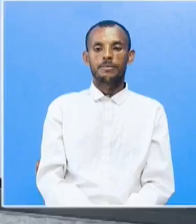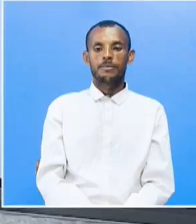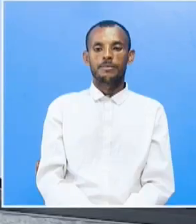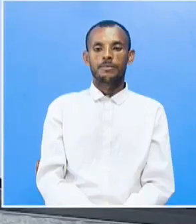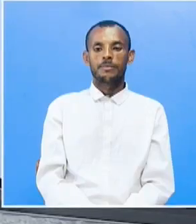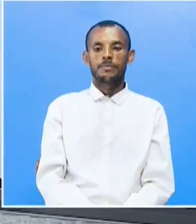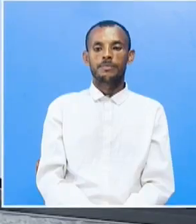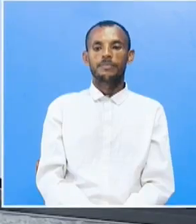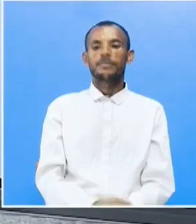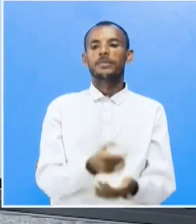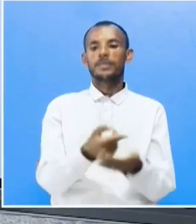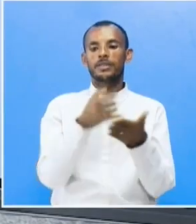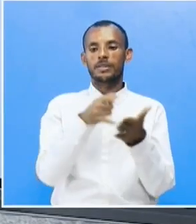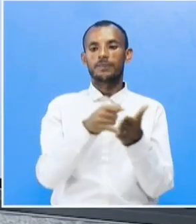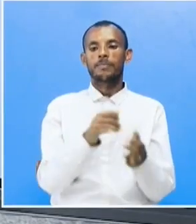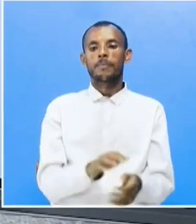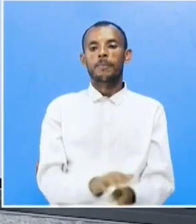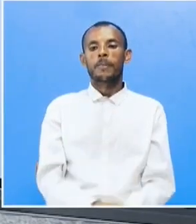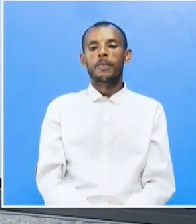this it.